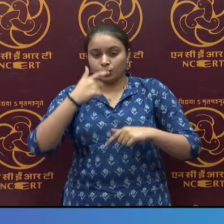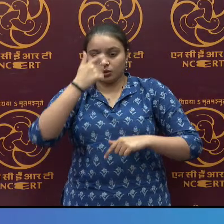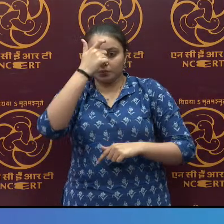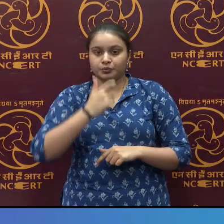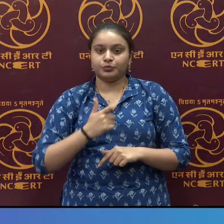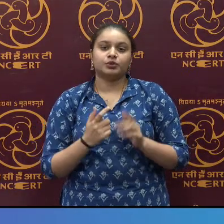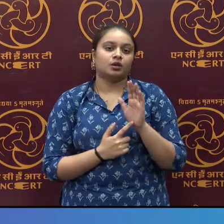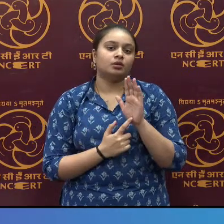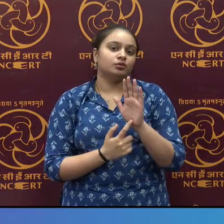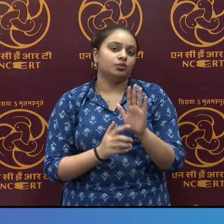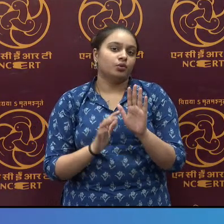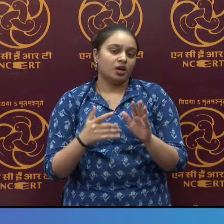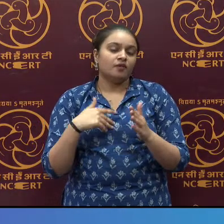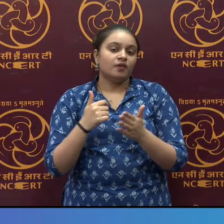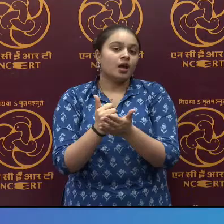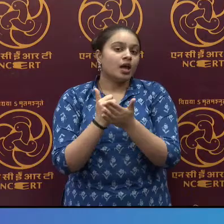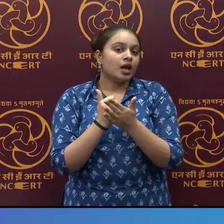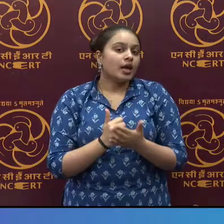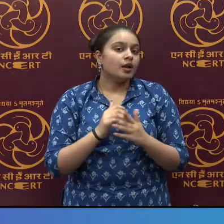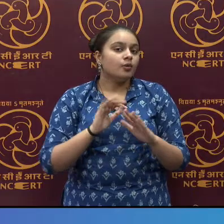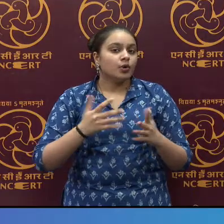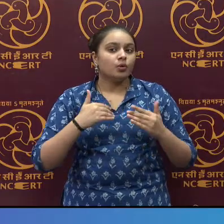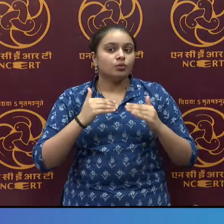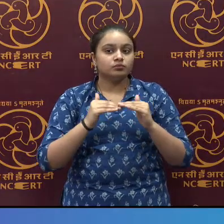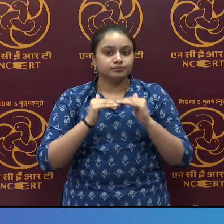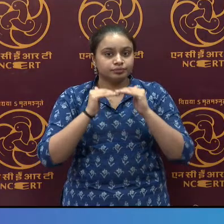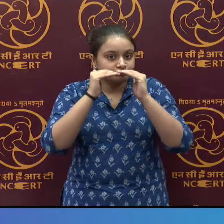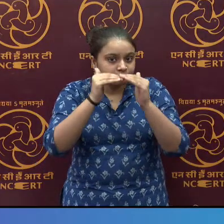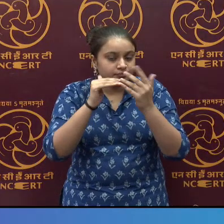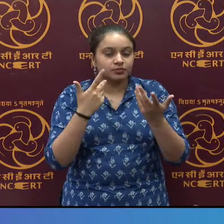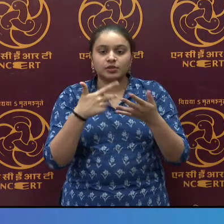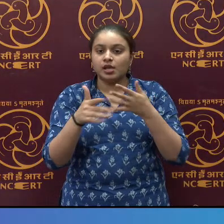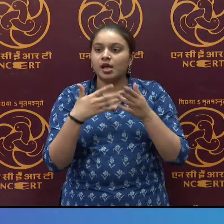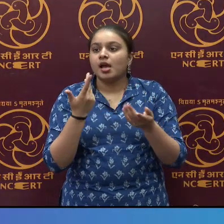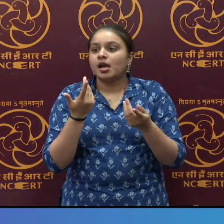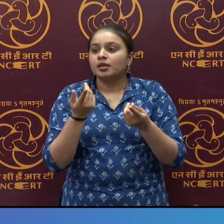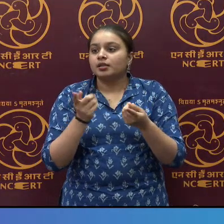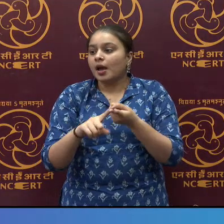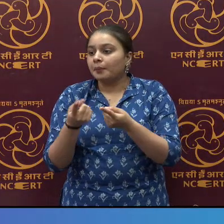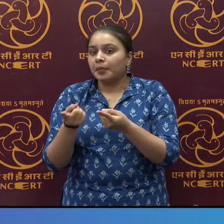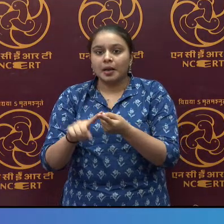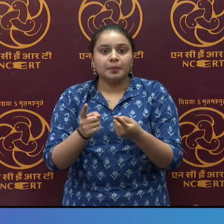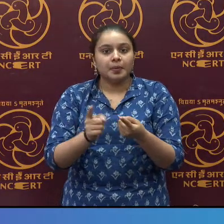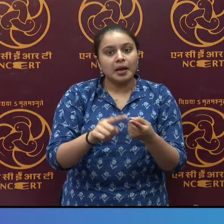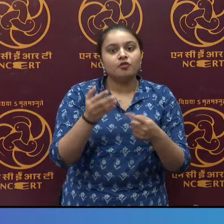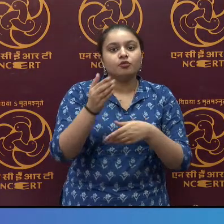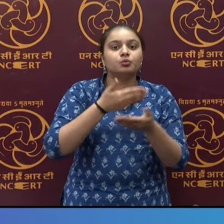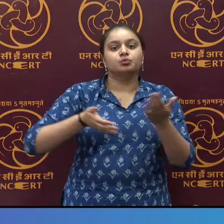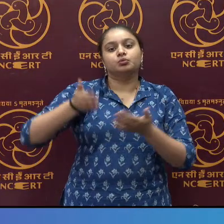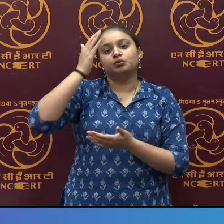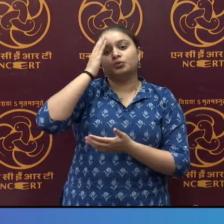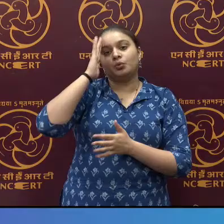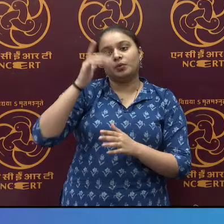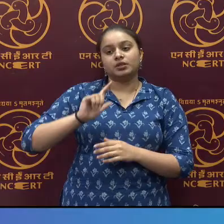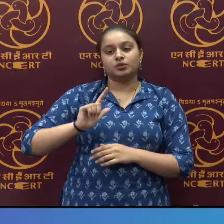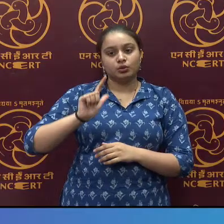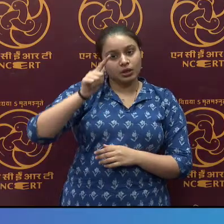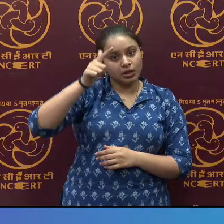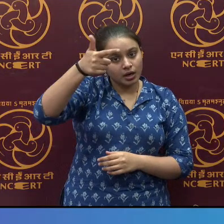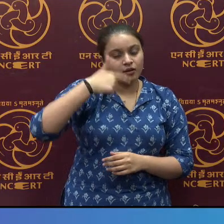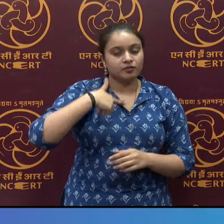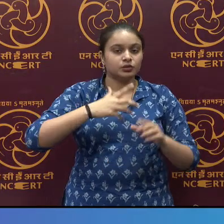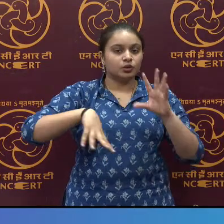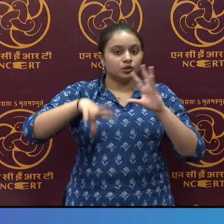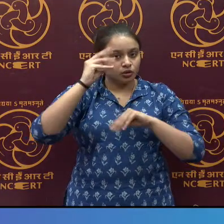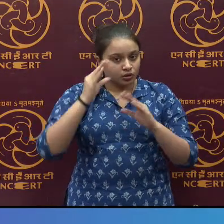personality, which helps you stay updated in terms of whatever is going around. So that lifelong learning process, which should